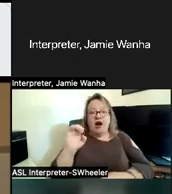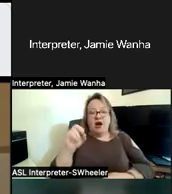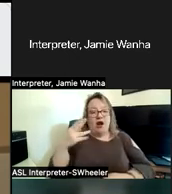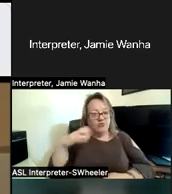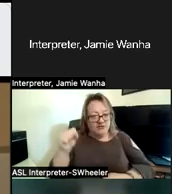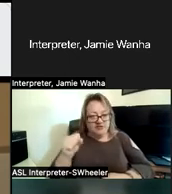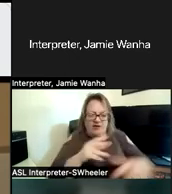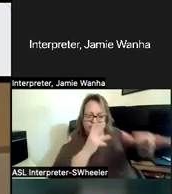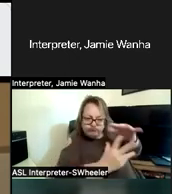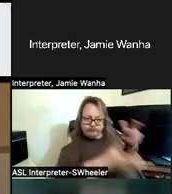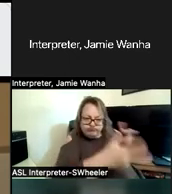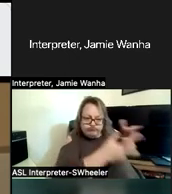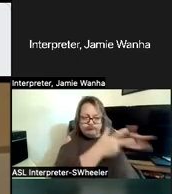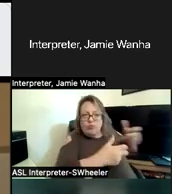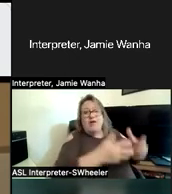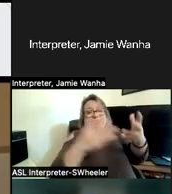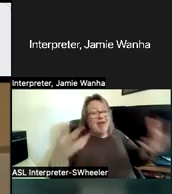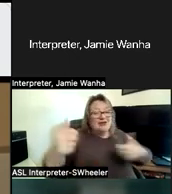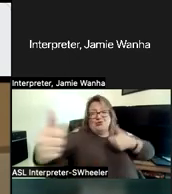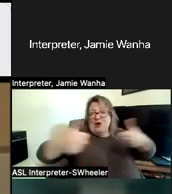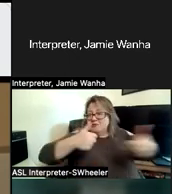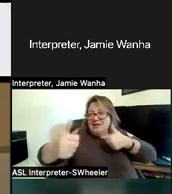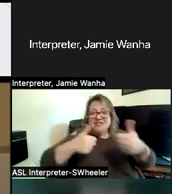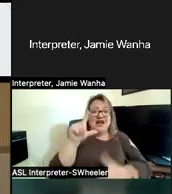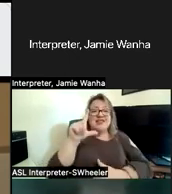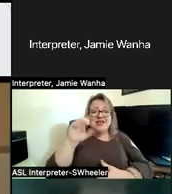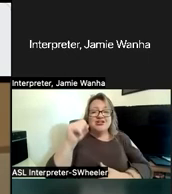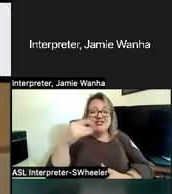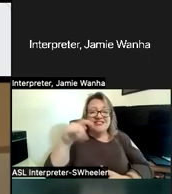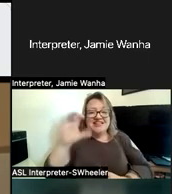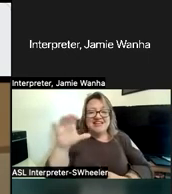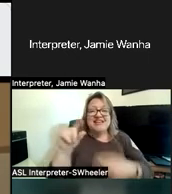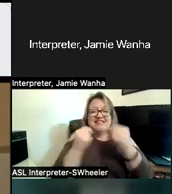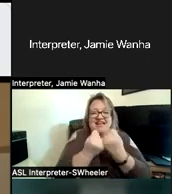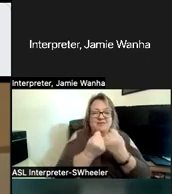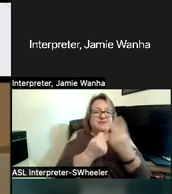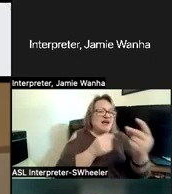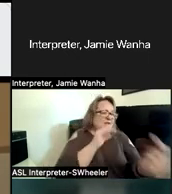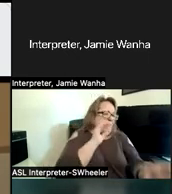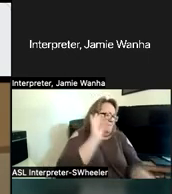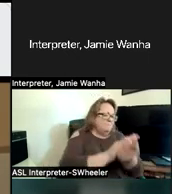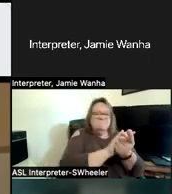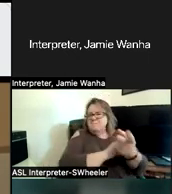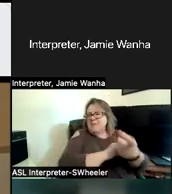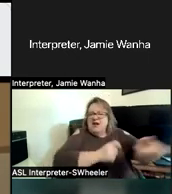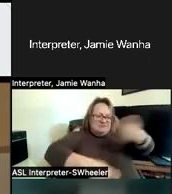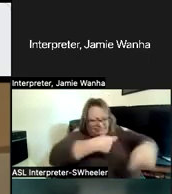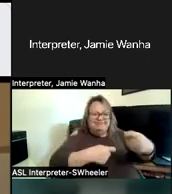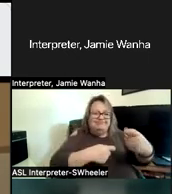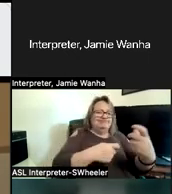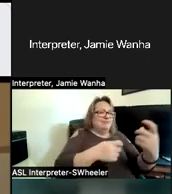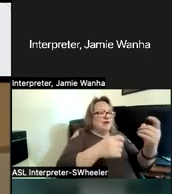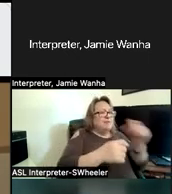we have large transportation and logistics teams that can switch in very quick timing to making